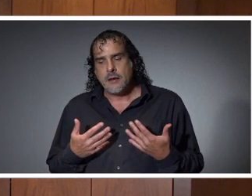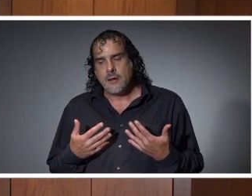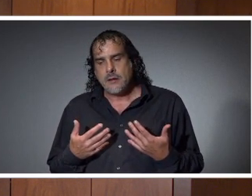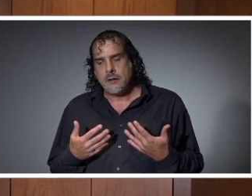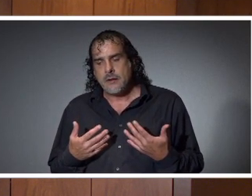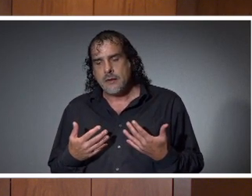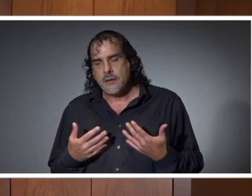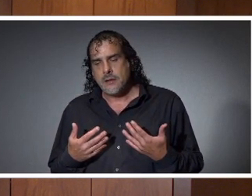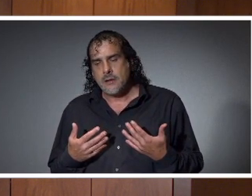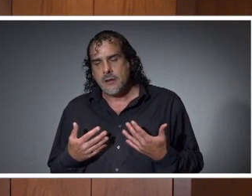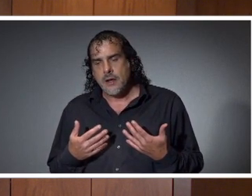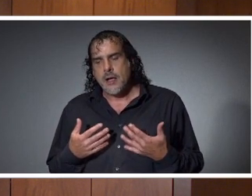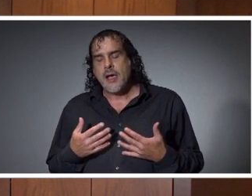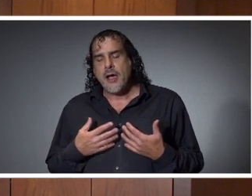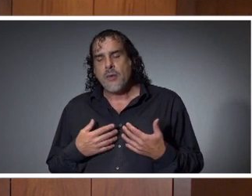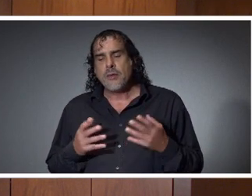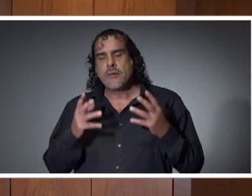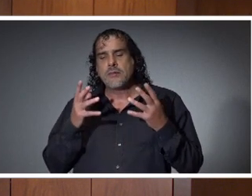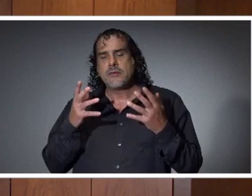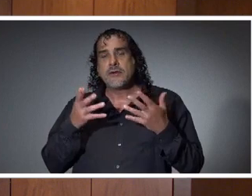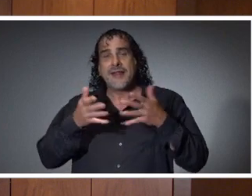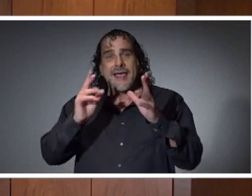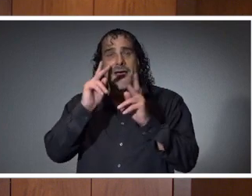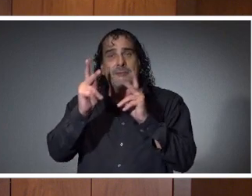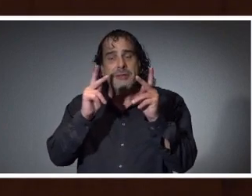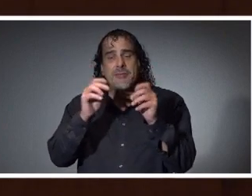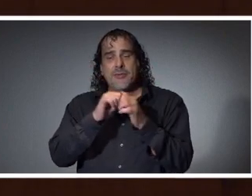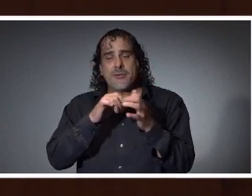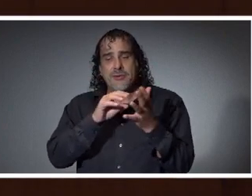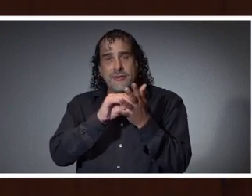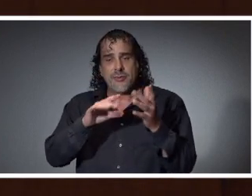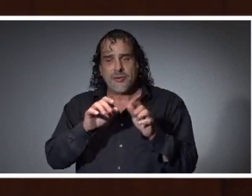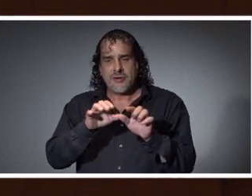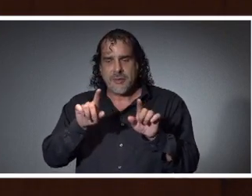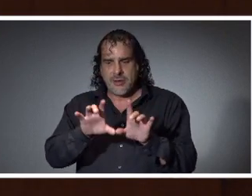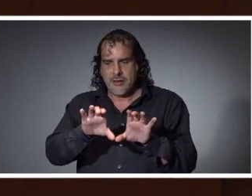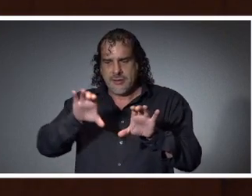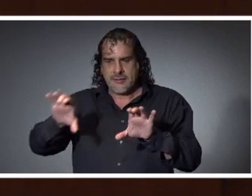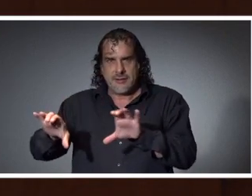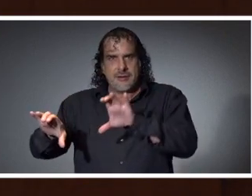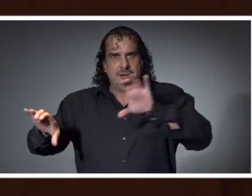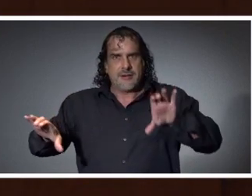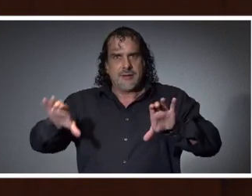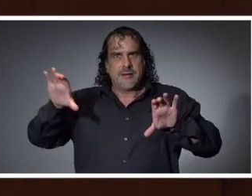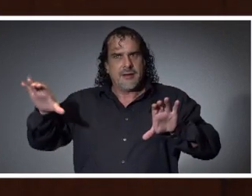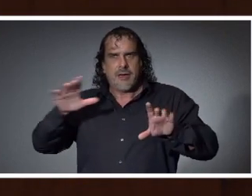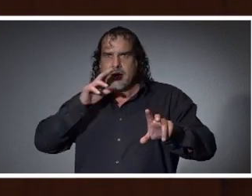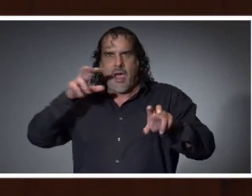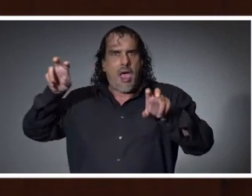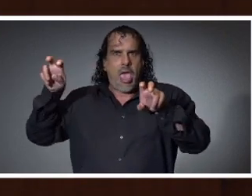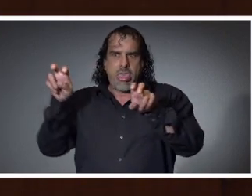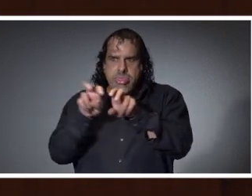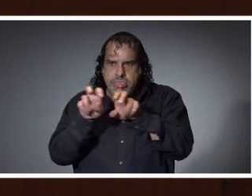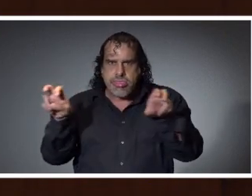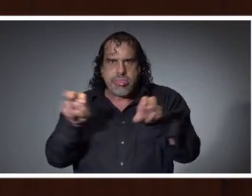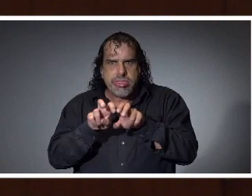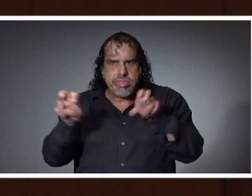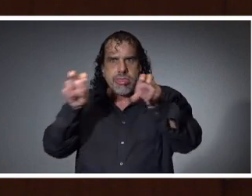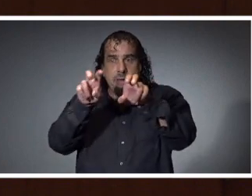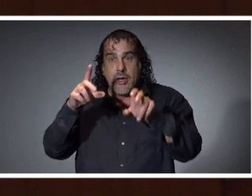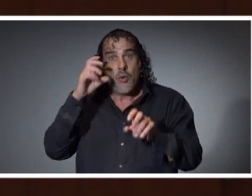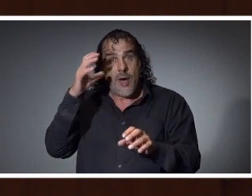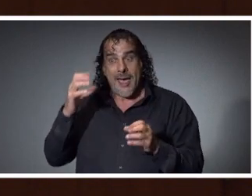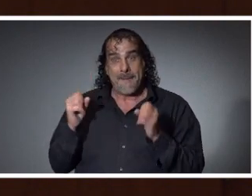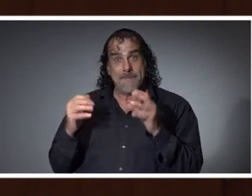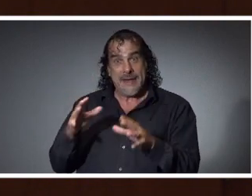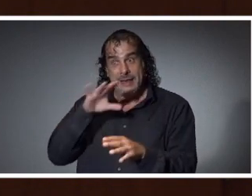approaches that allow kids to be educated spaced from one another, right? Because we have that many kids quarantined, it